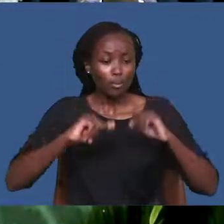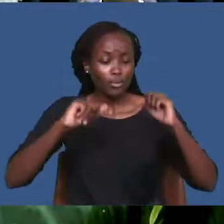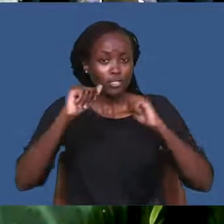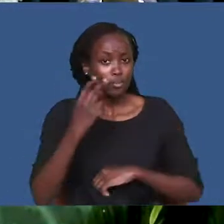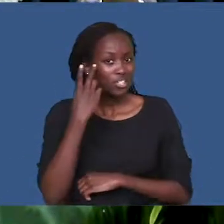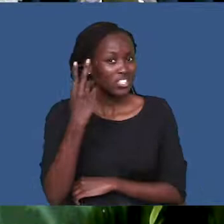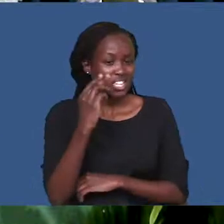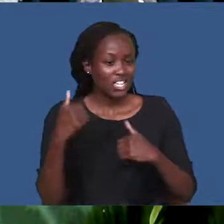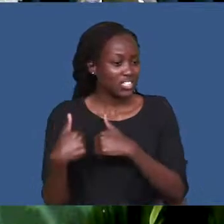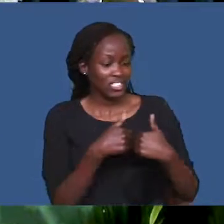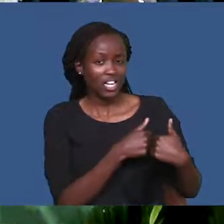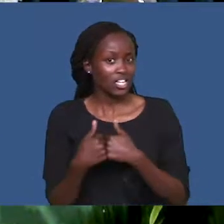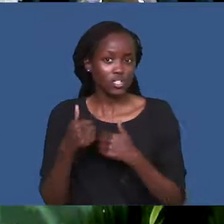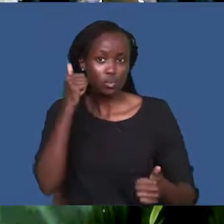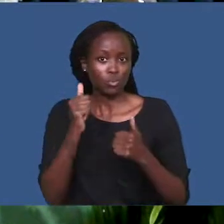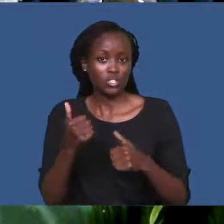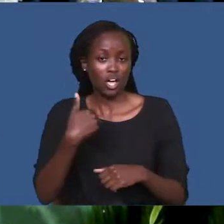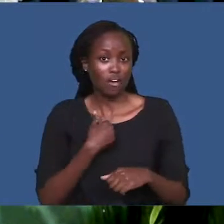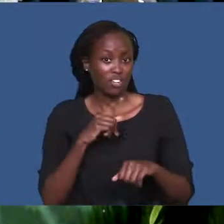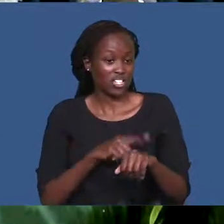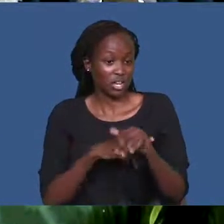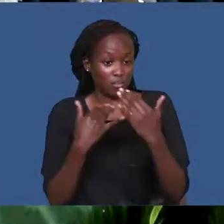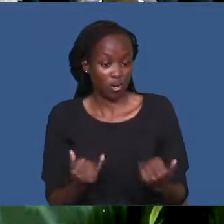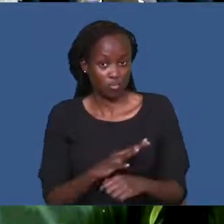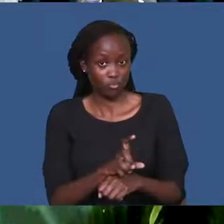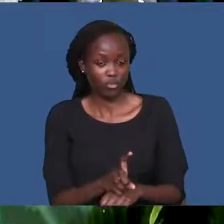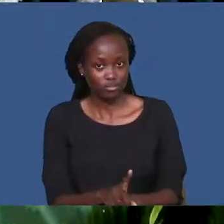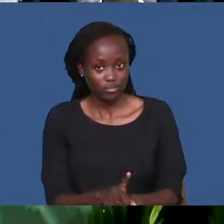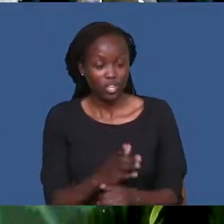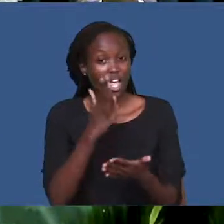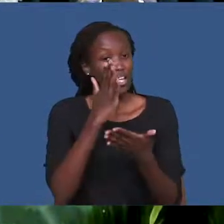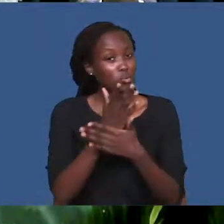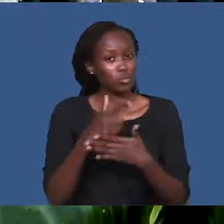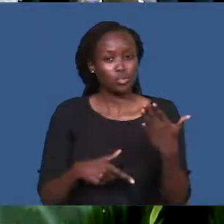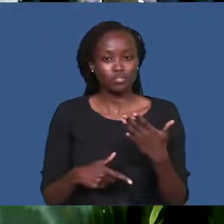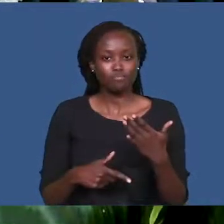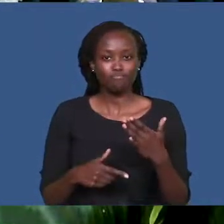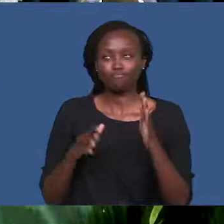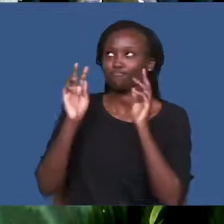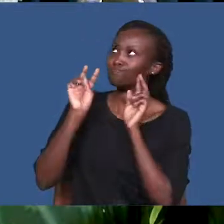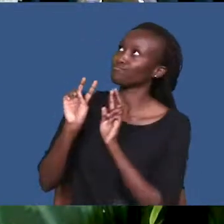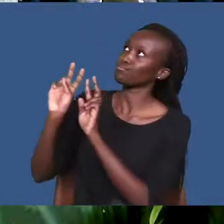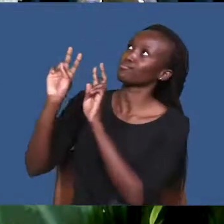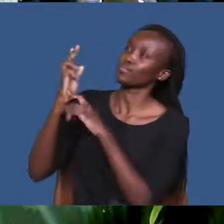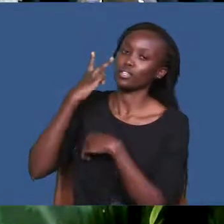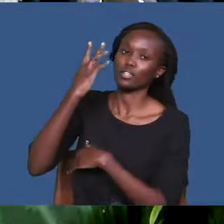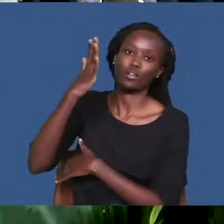And I can tell you that what we just need to do is to look up and to see